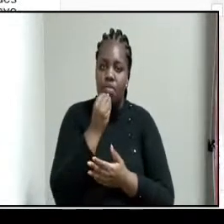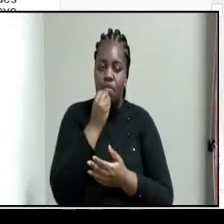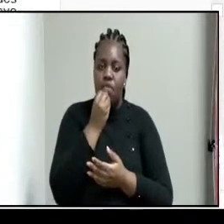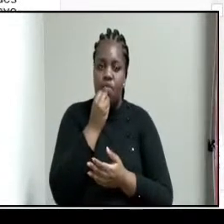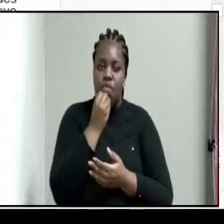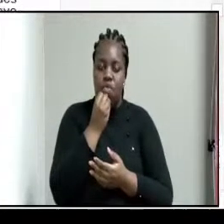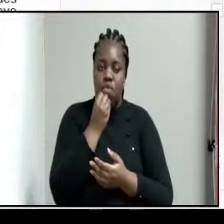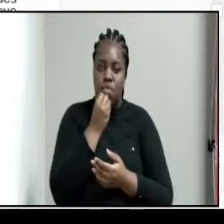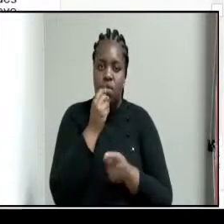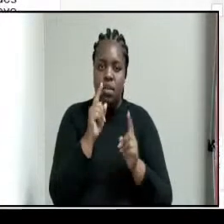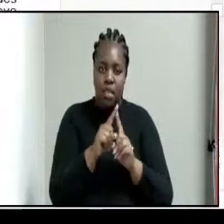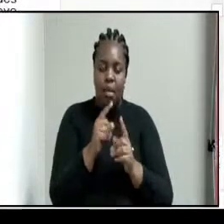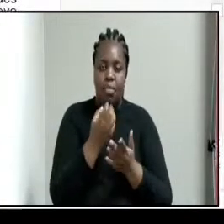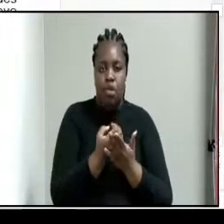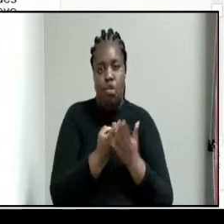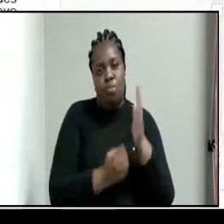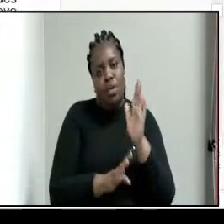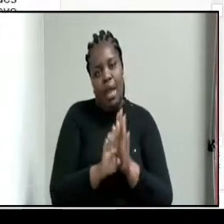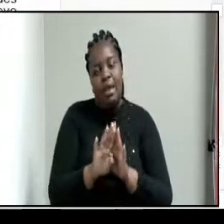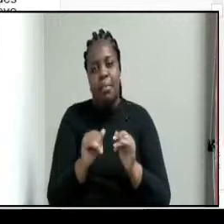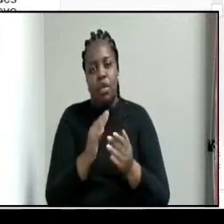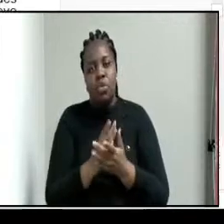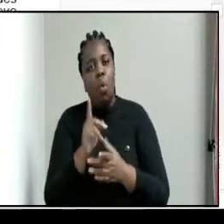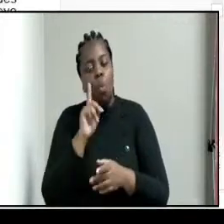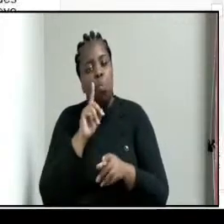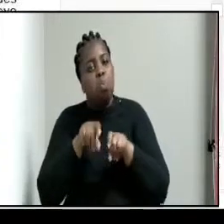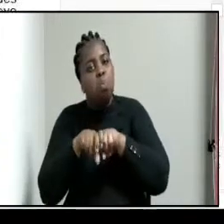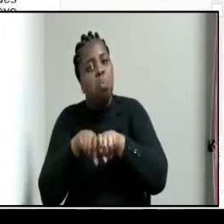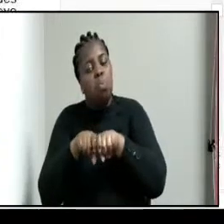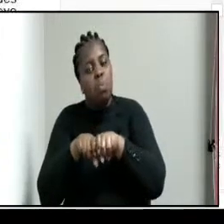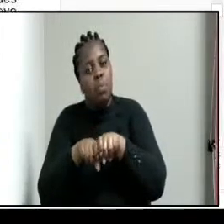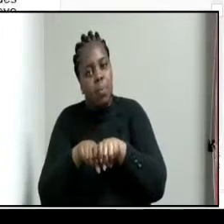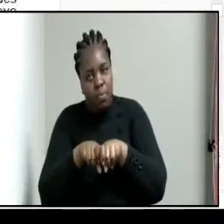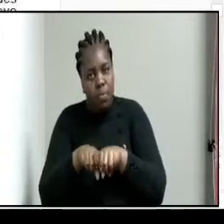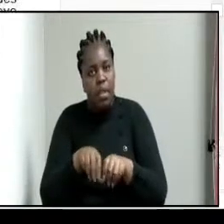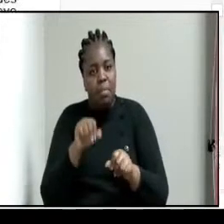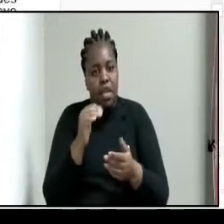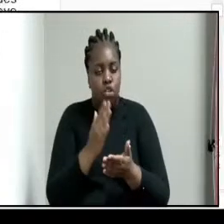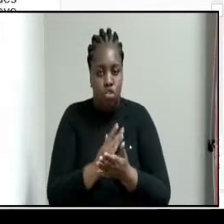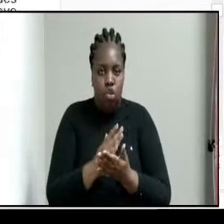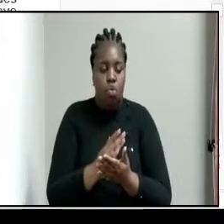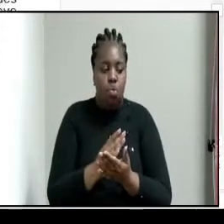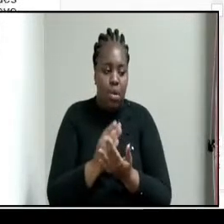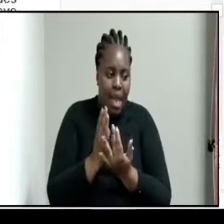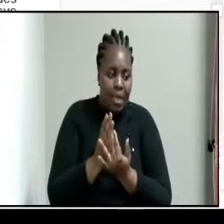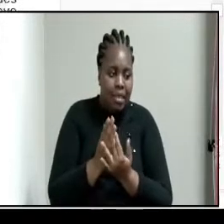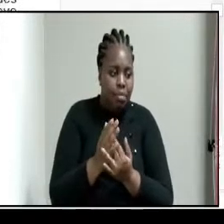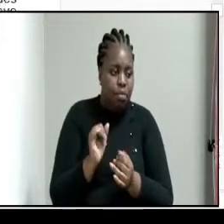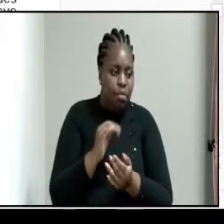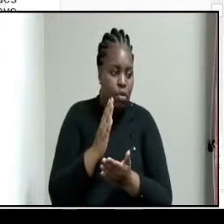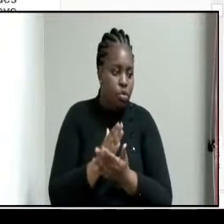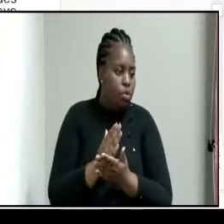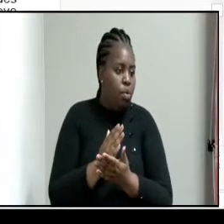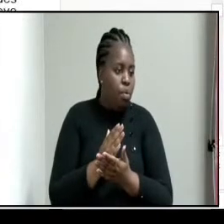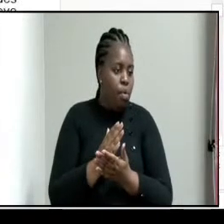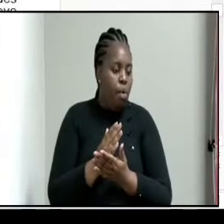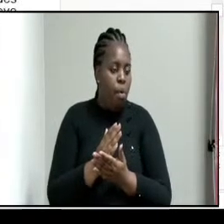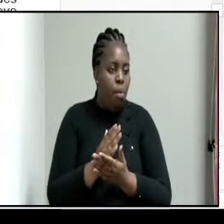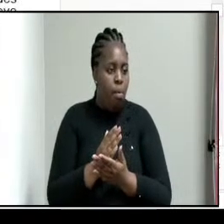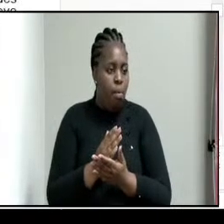other socio-economic right must be subjected to a test of reasonableness, and which then ensure that the level of